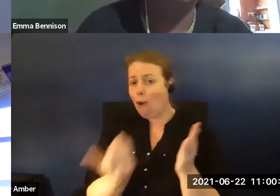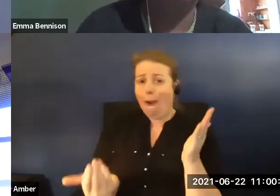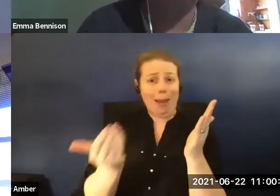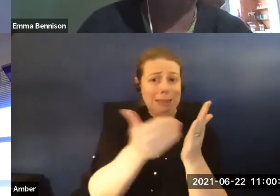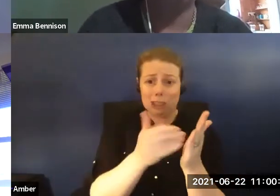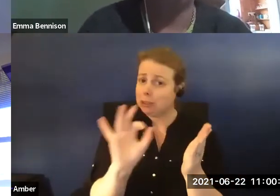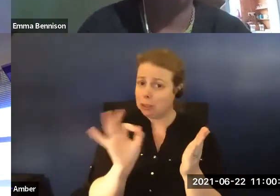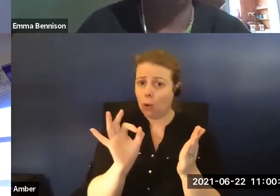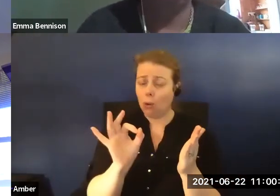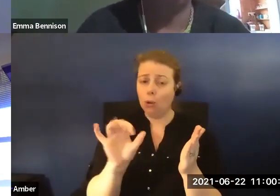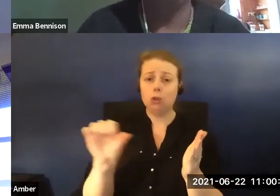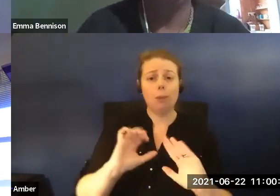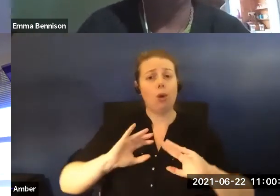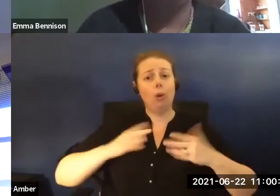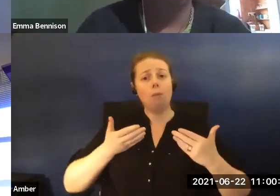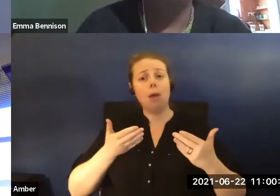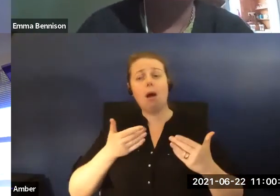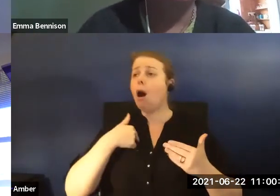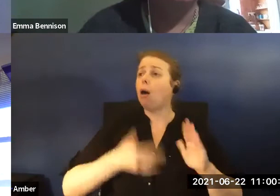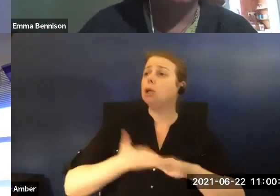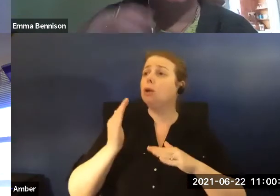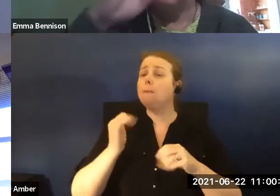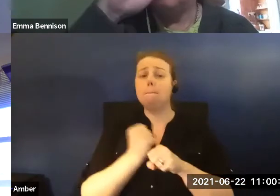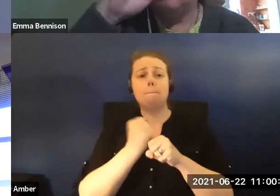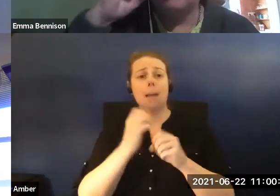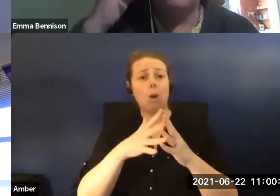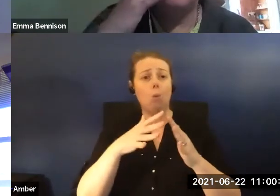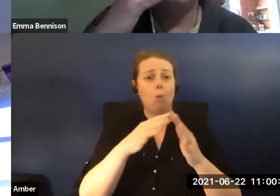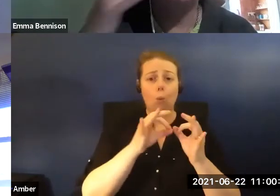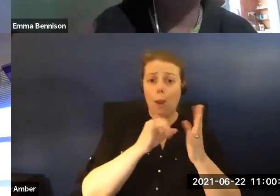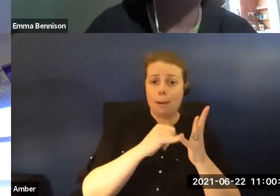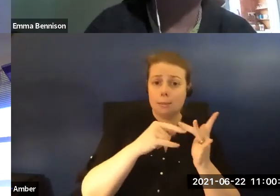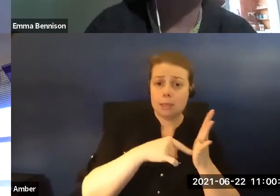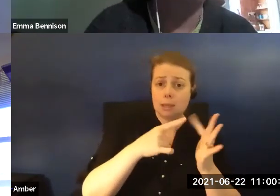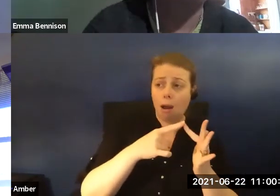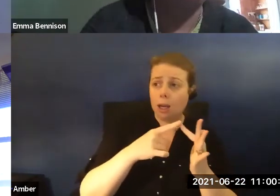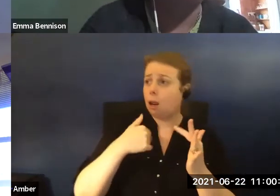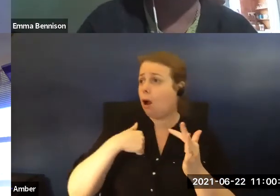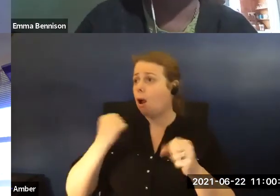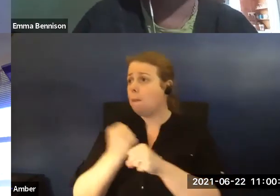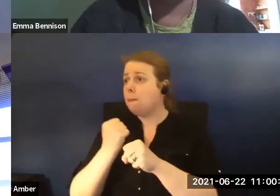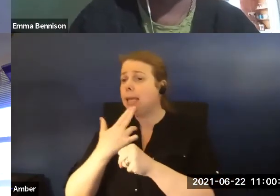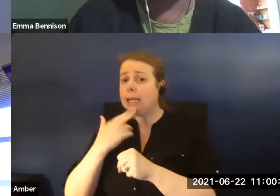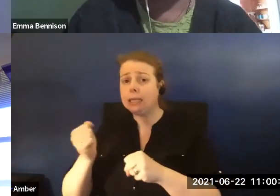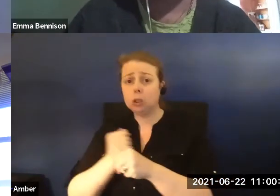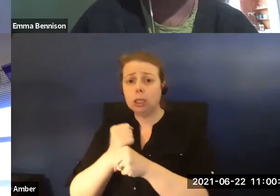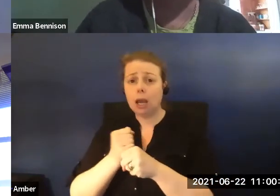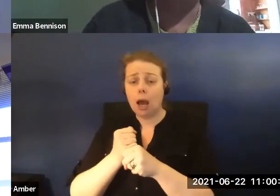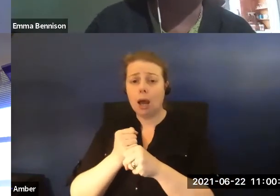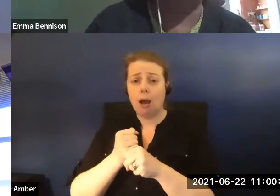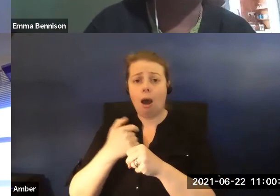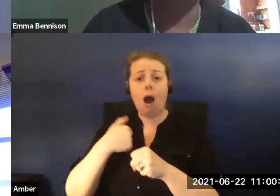way you do it. So if you go and build a website, you go and build a kiosk, you go and build an electric car, you're thinking of everyone. It's a holistic